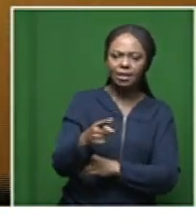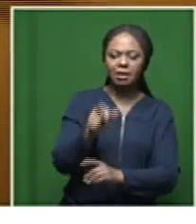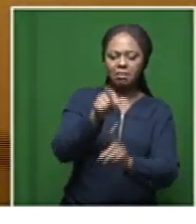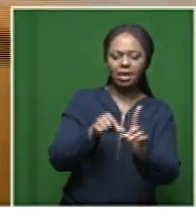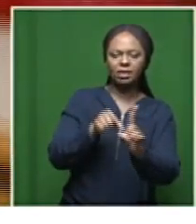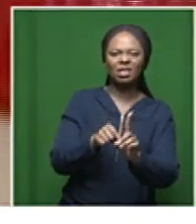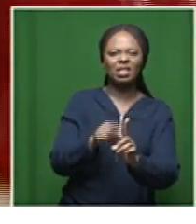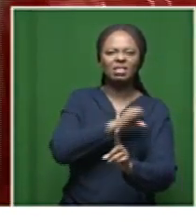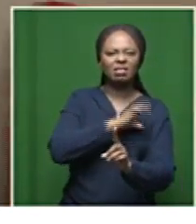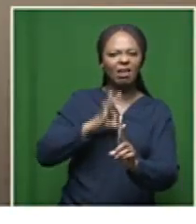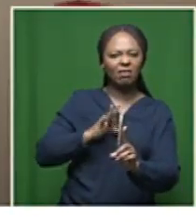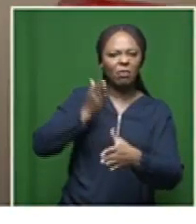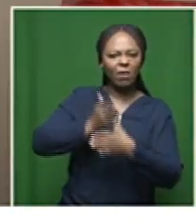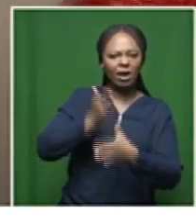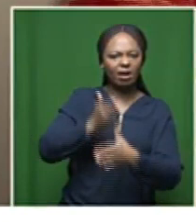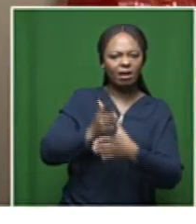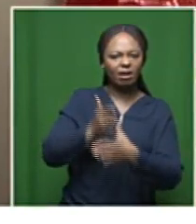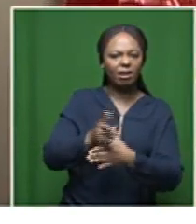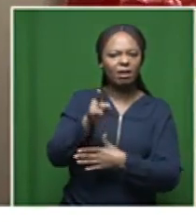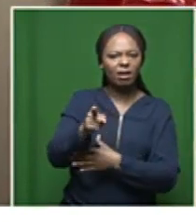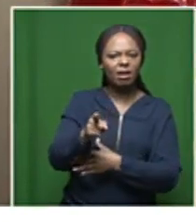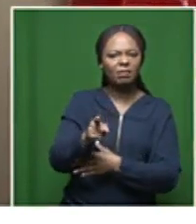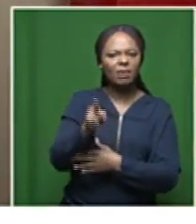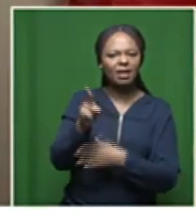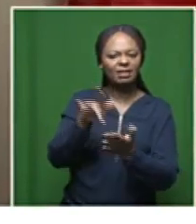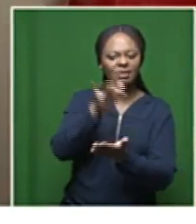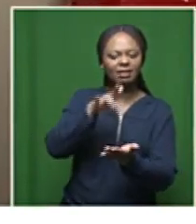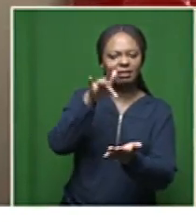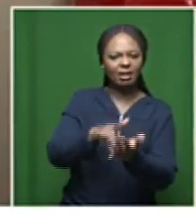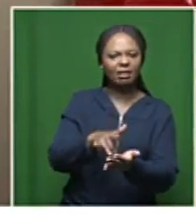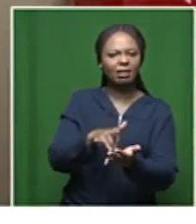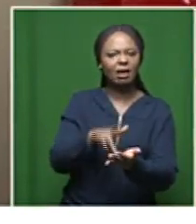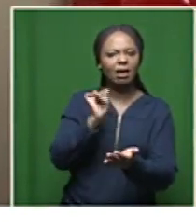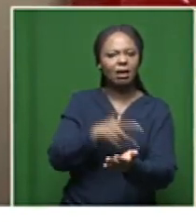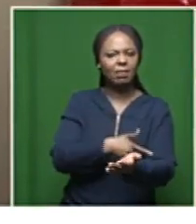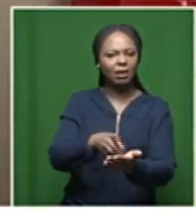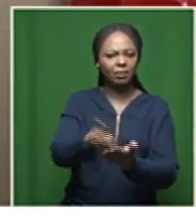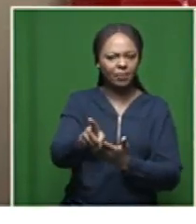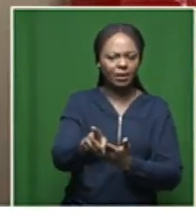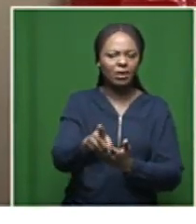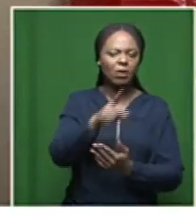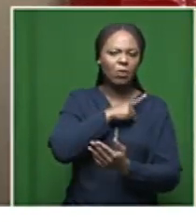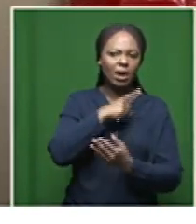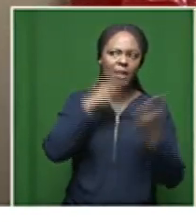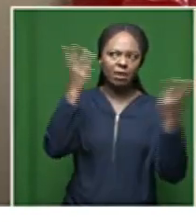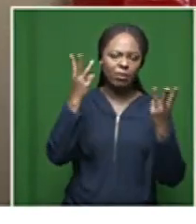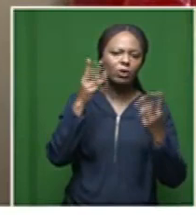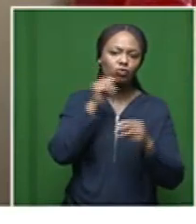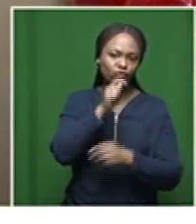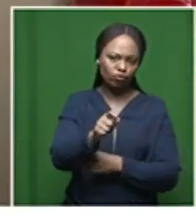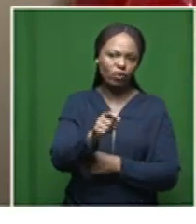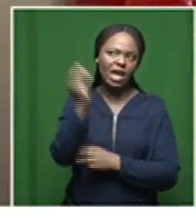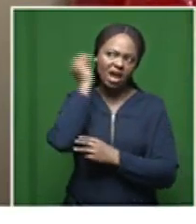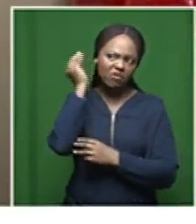donor, whatever. She told him that I think people, they've got wrong information again. They said